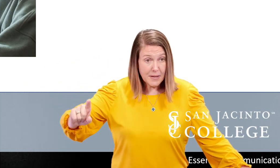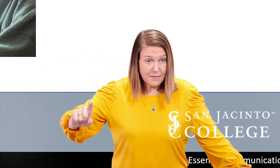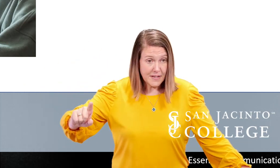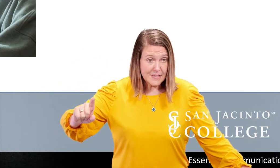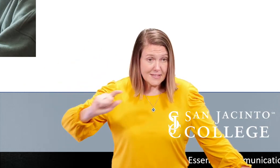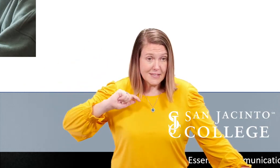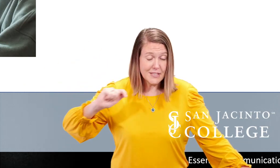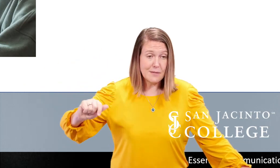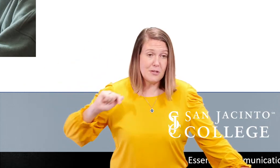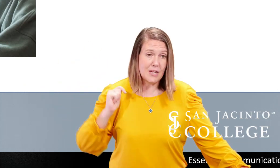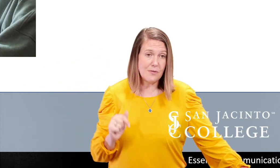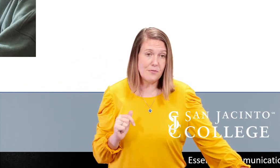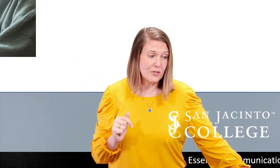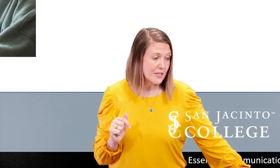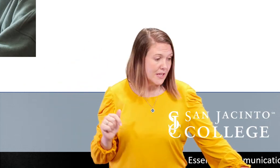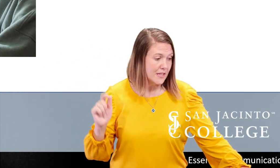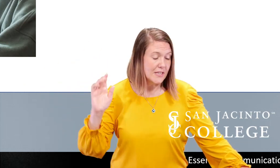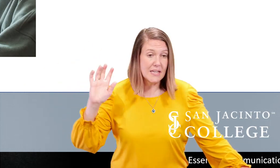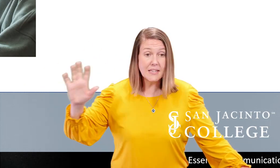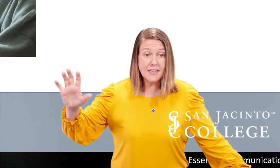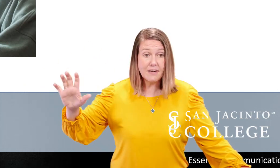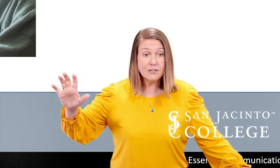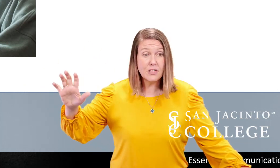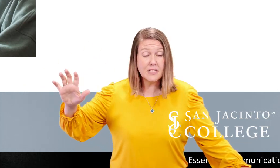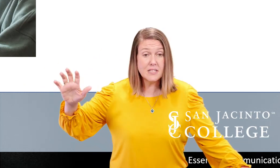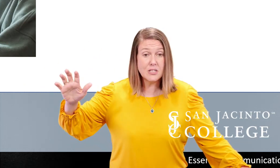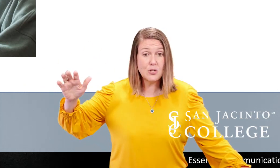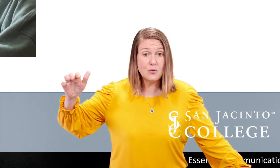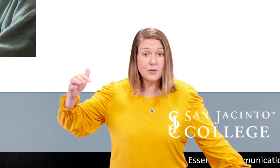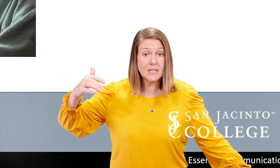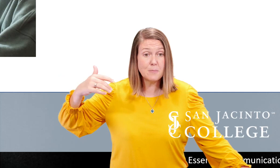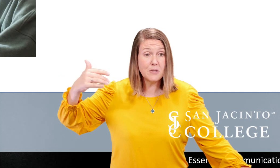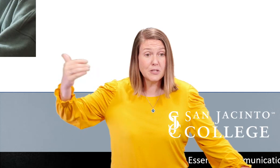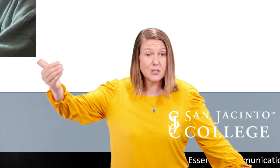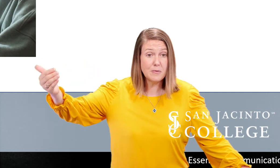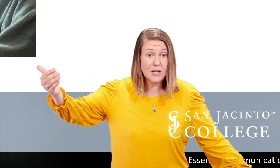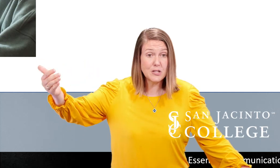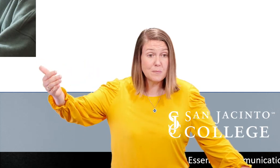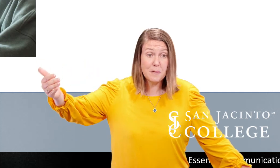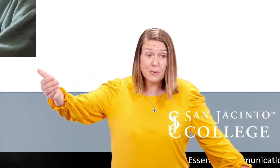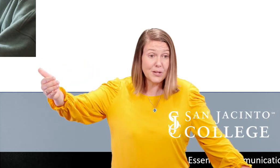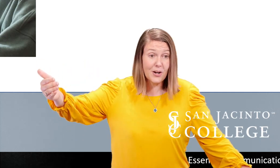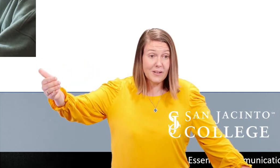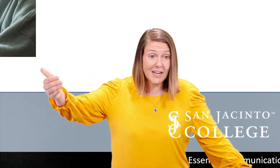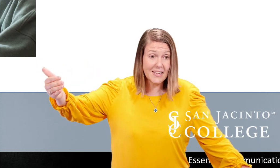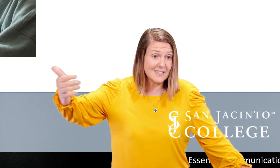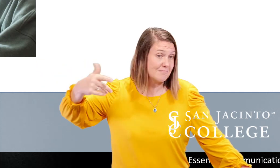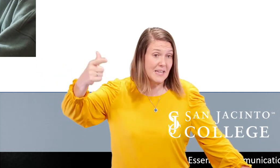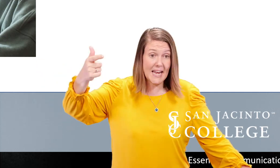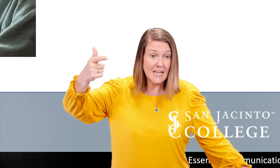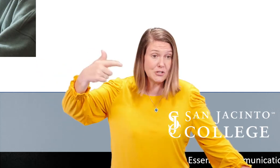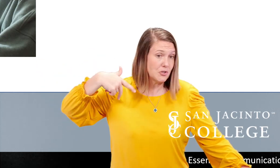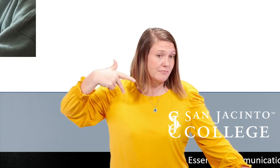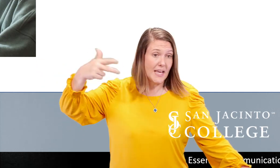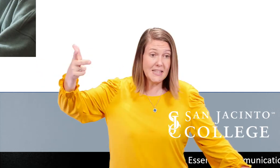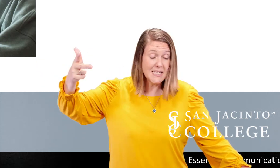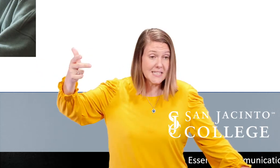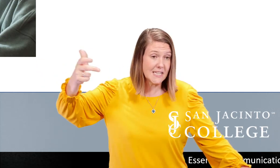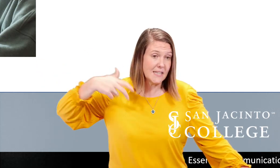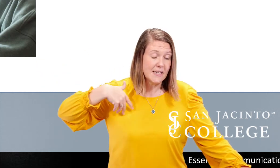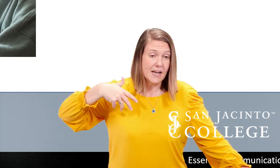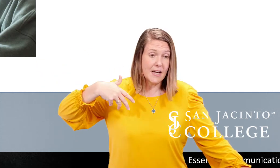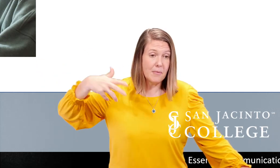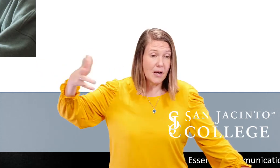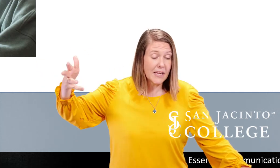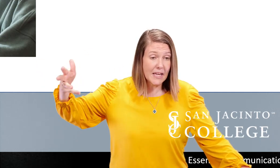are benefits to communicating with friends online. It allows us to experience communication with people that are not like us. Age,